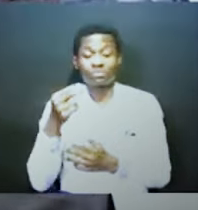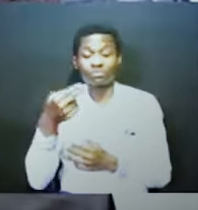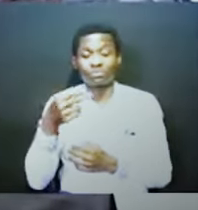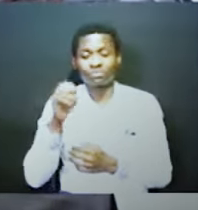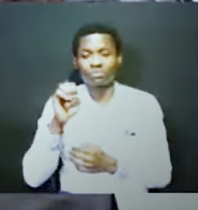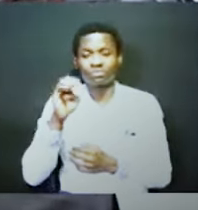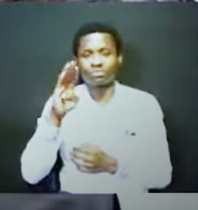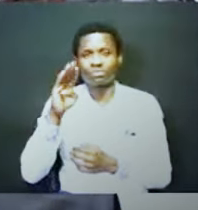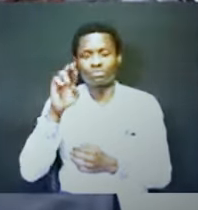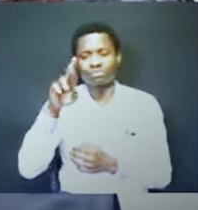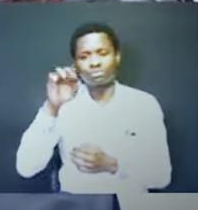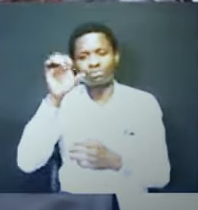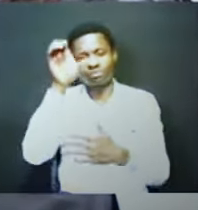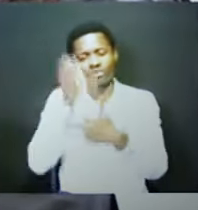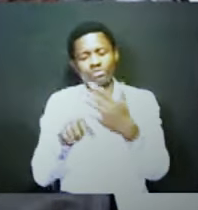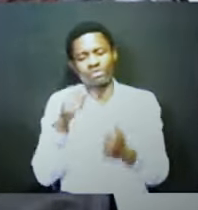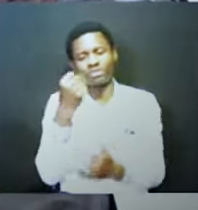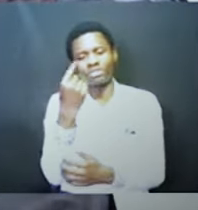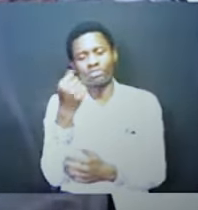11 verse